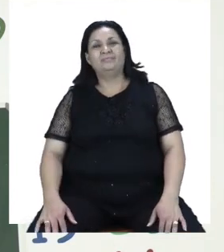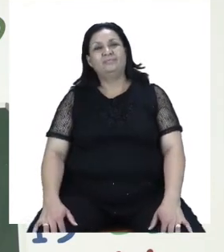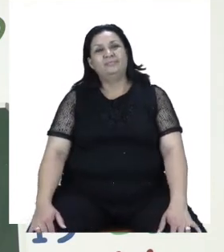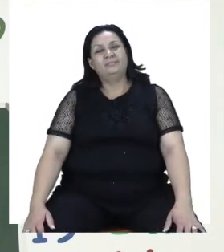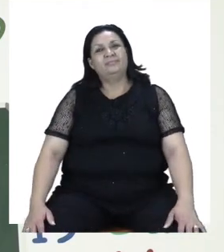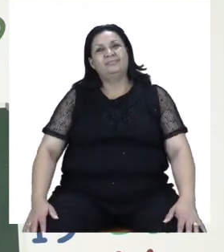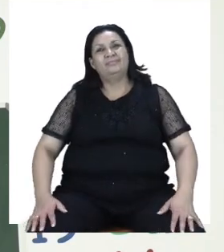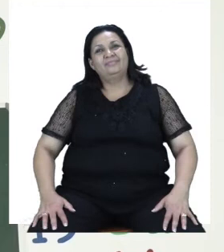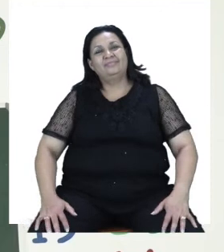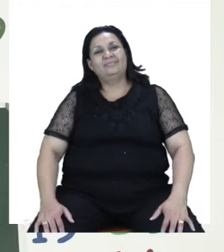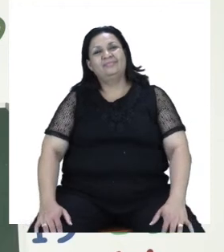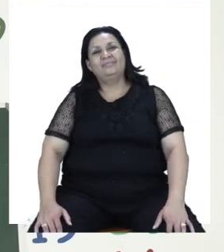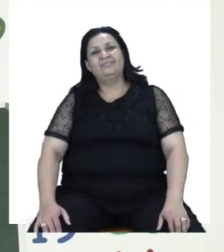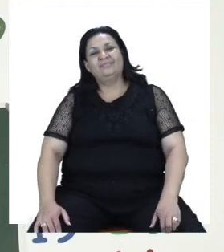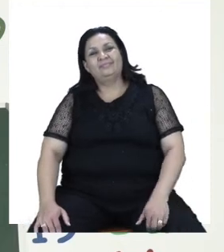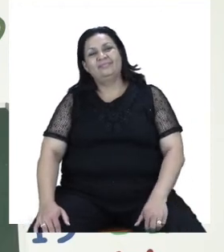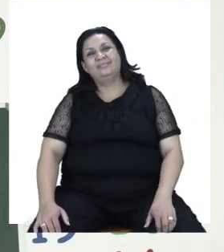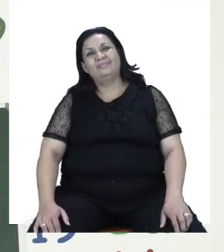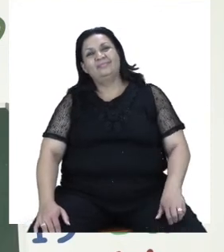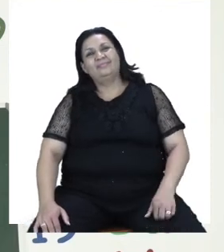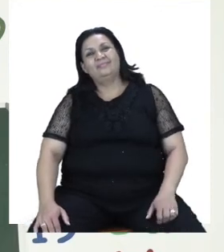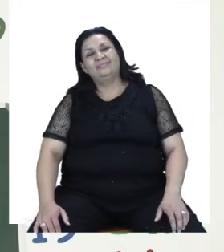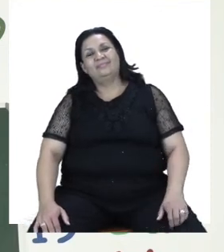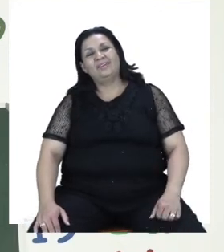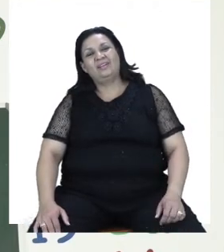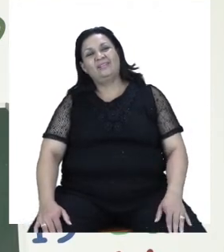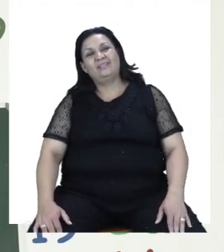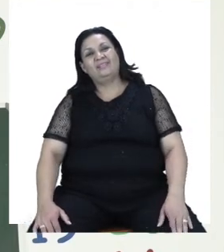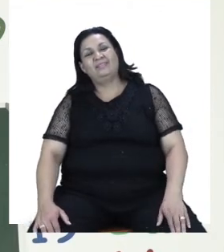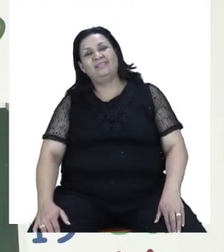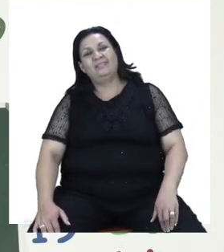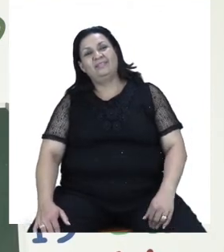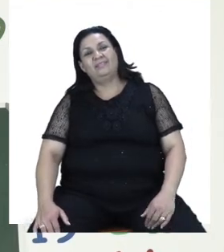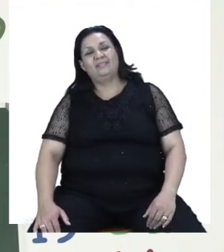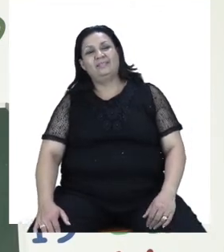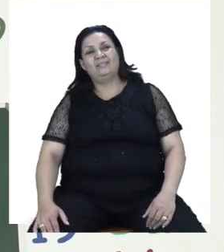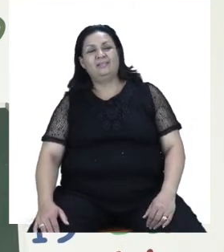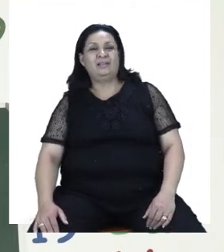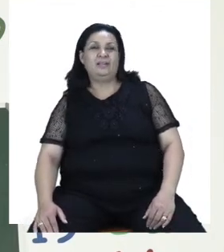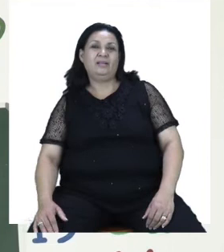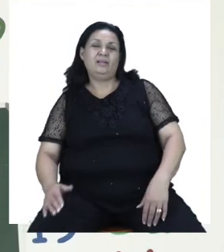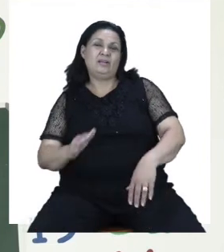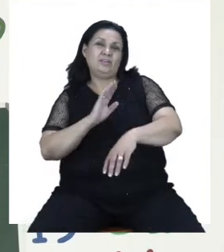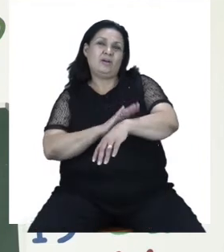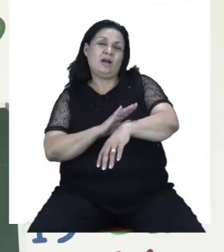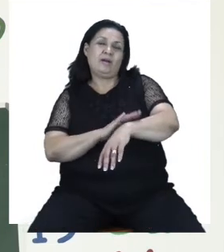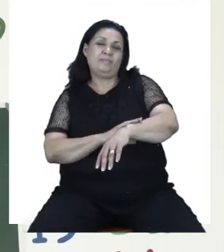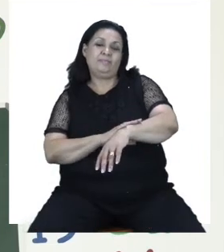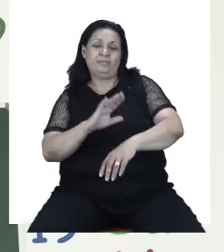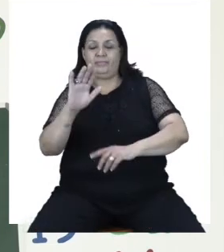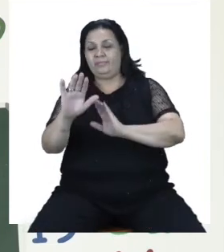hand. Very good. Please touch your arm, your right